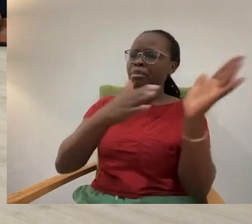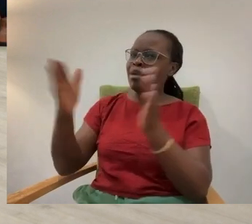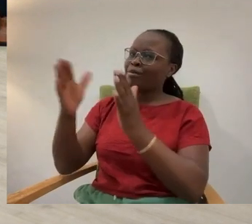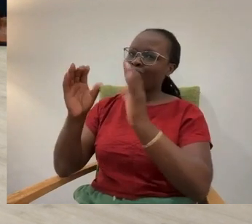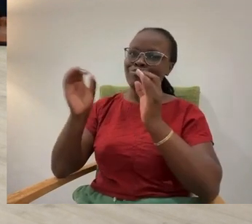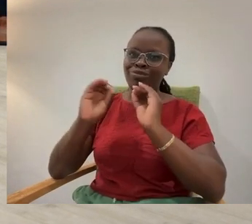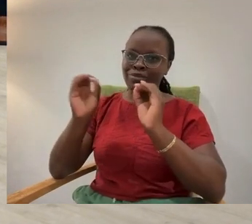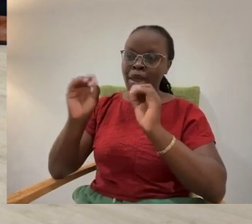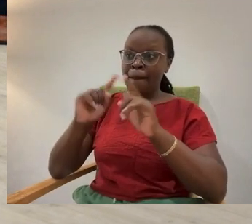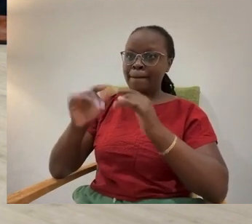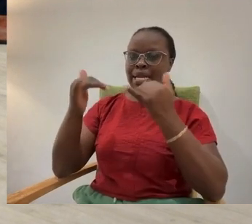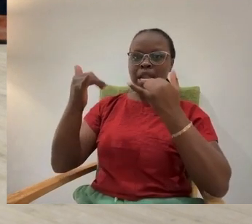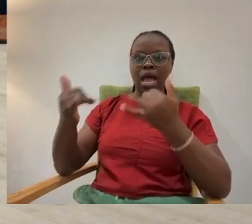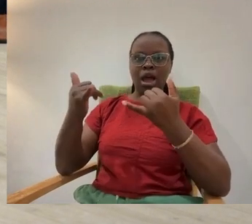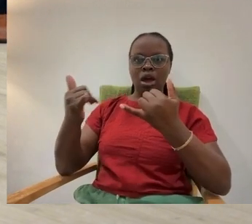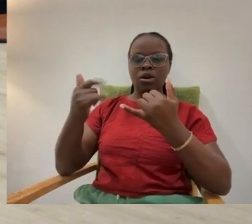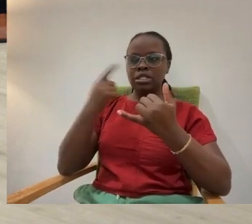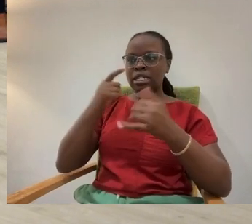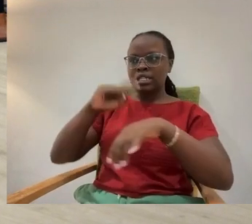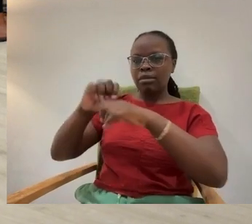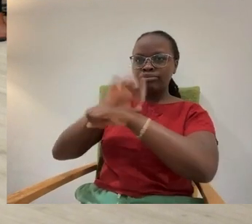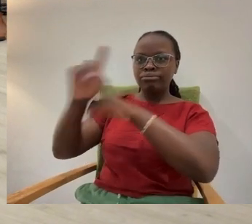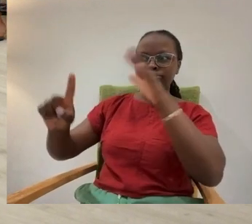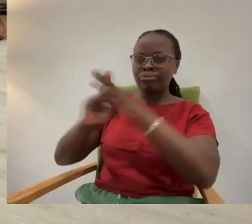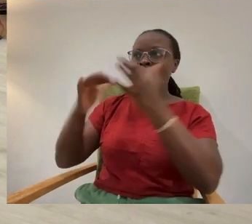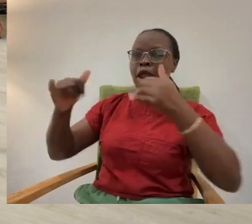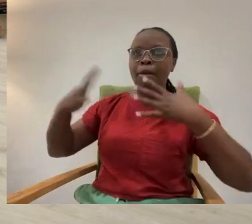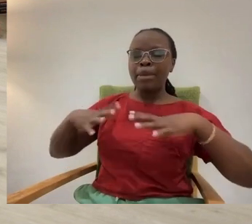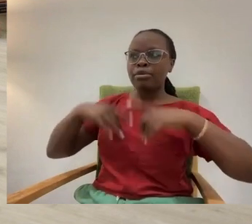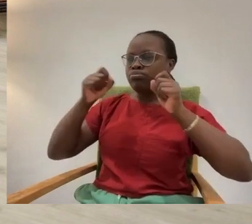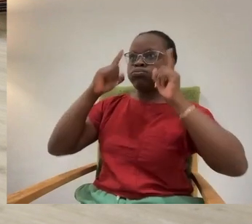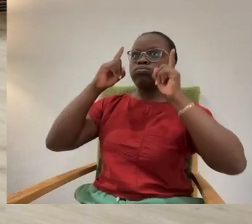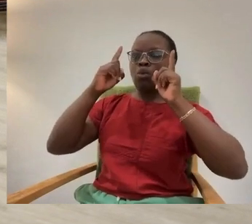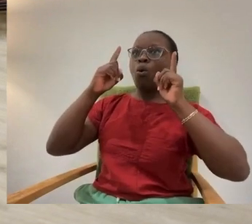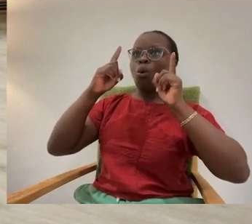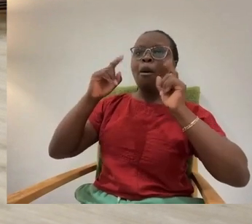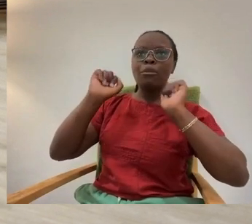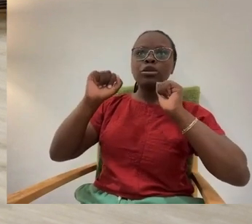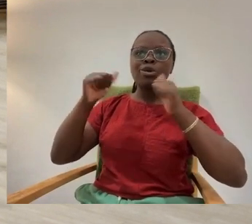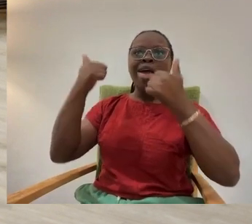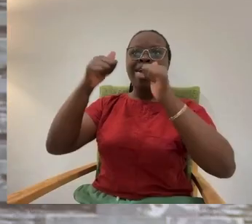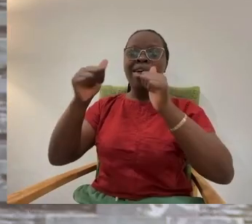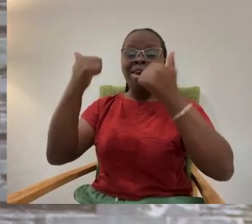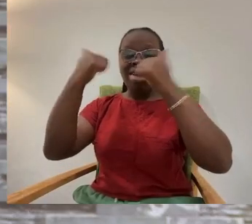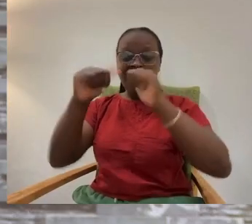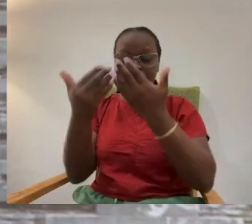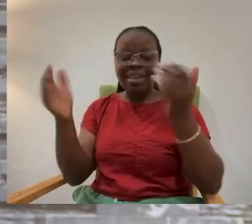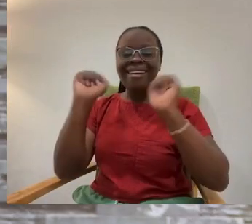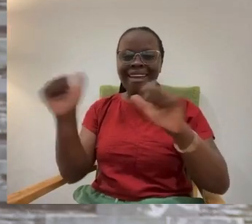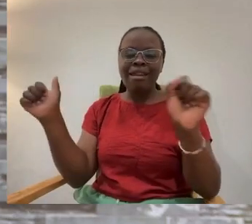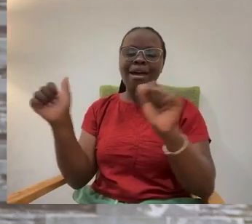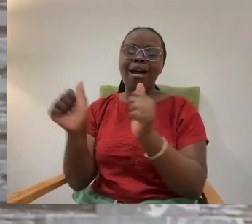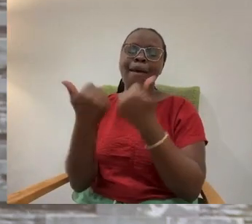least good thing came out of that incident was like it kind of nudged us to start thinking in terms of